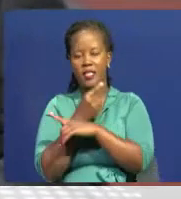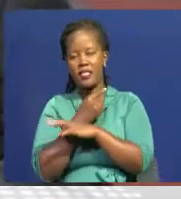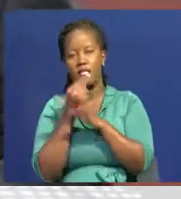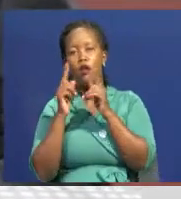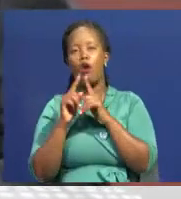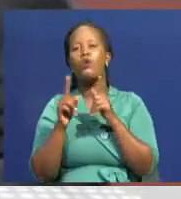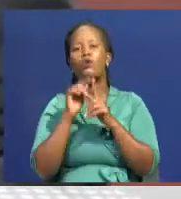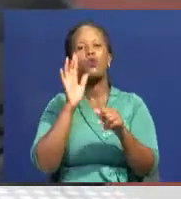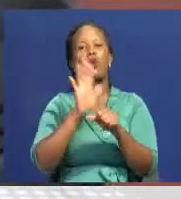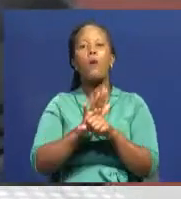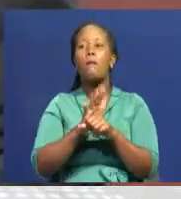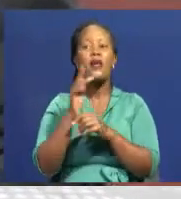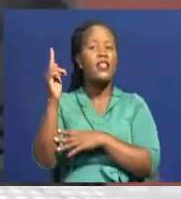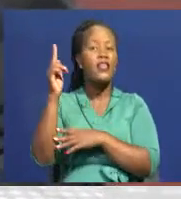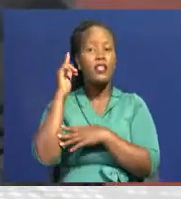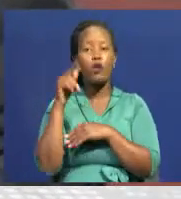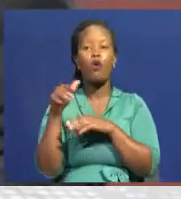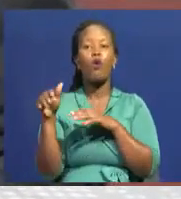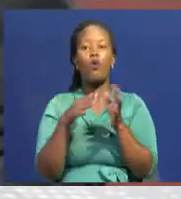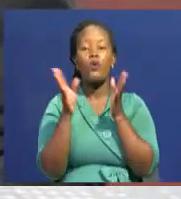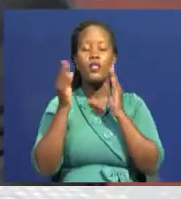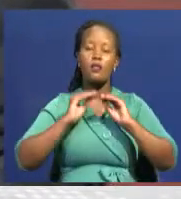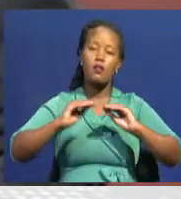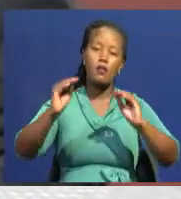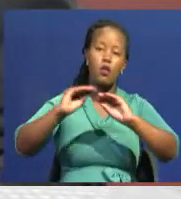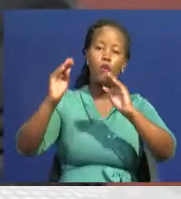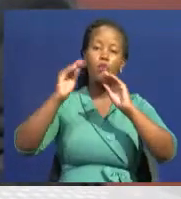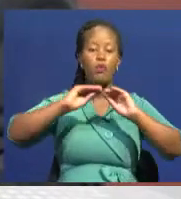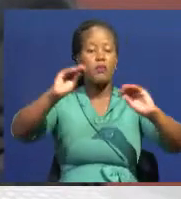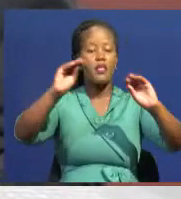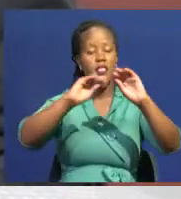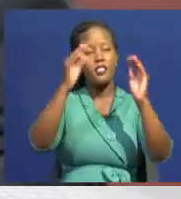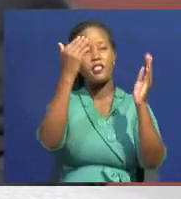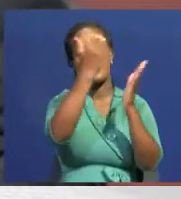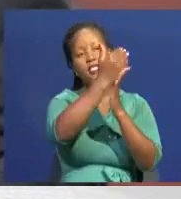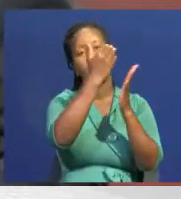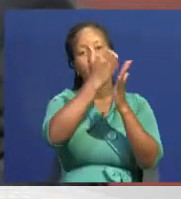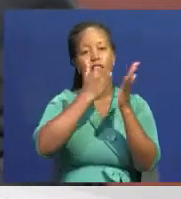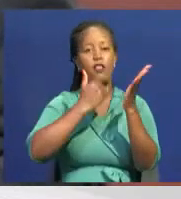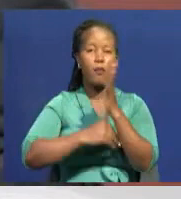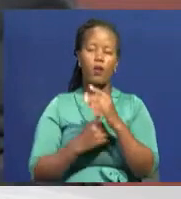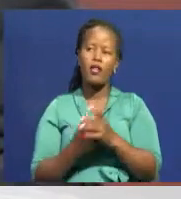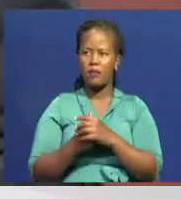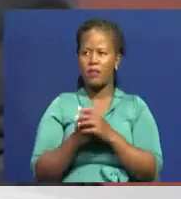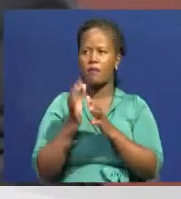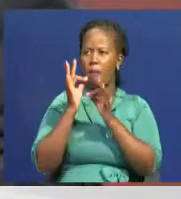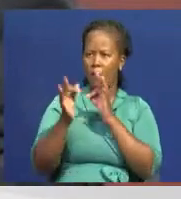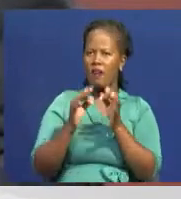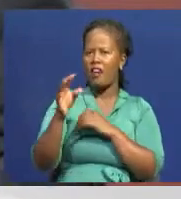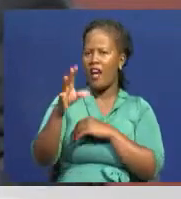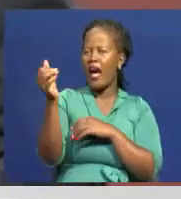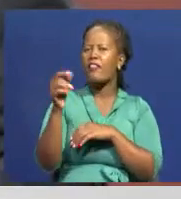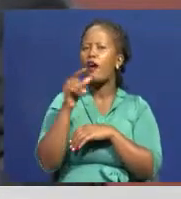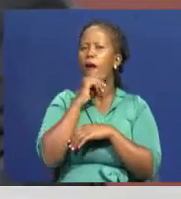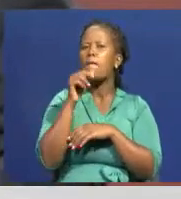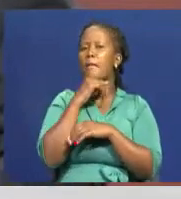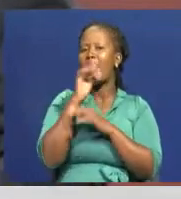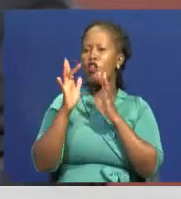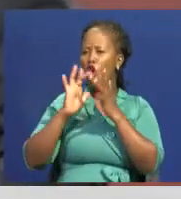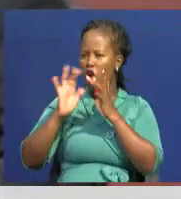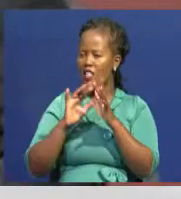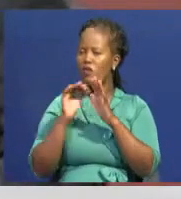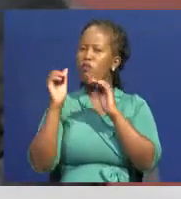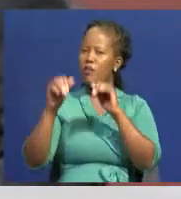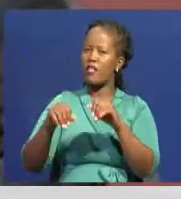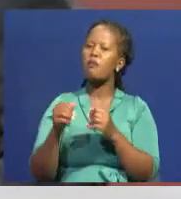that we'll also be teaching in terms of in those programs. If we can get Michelle will be able to expound that now in details. Yeah,